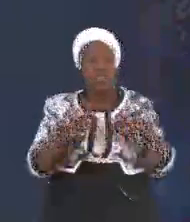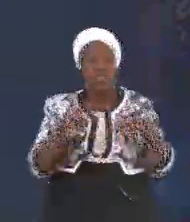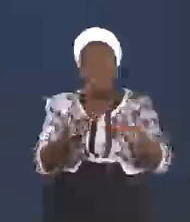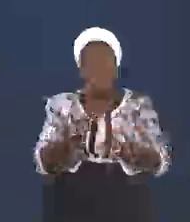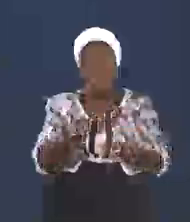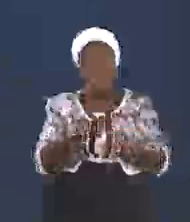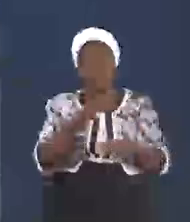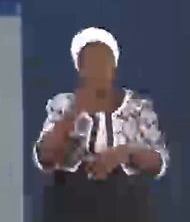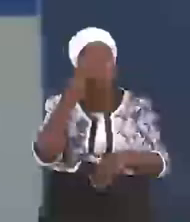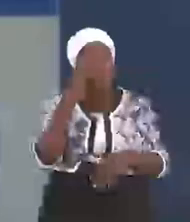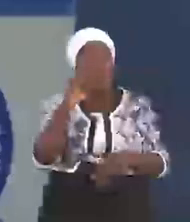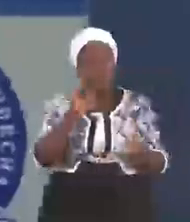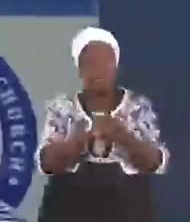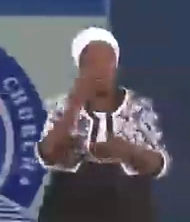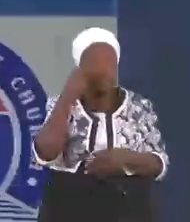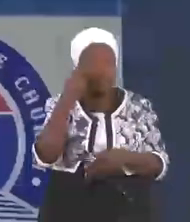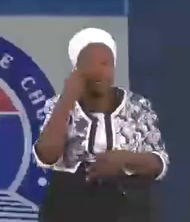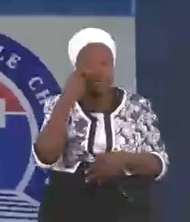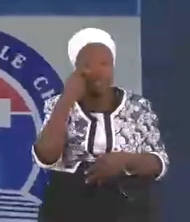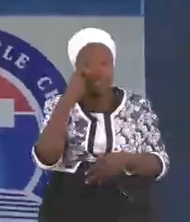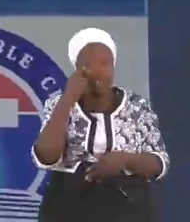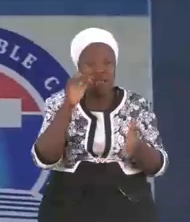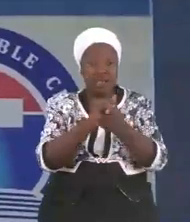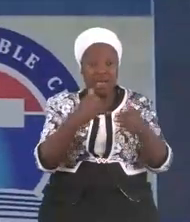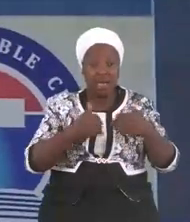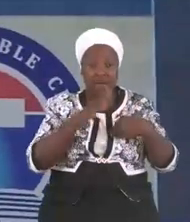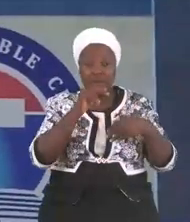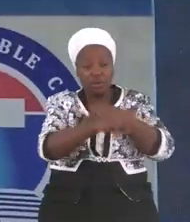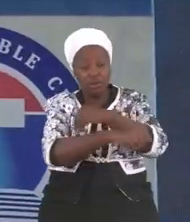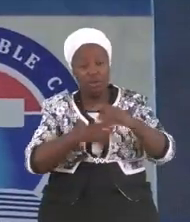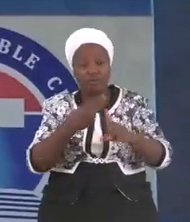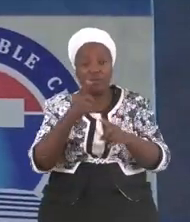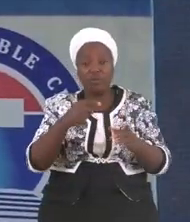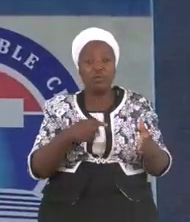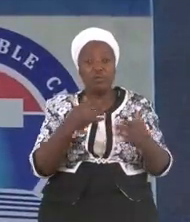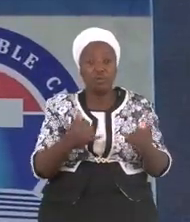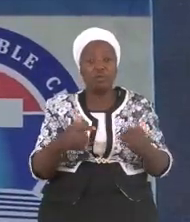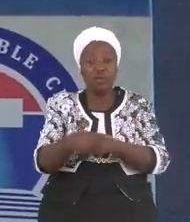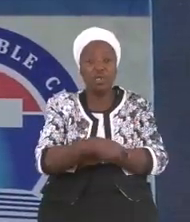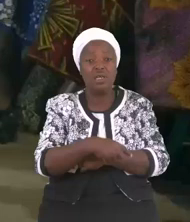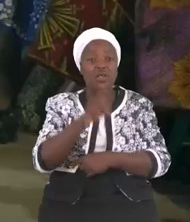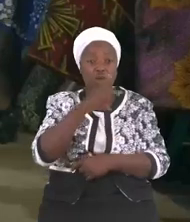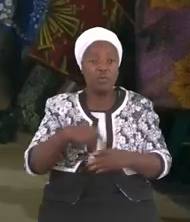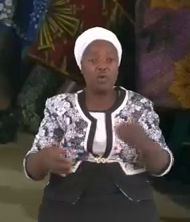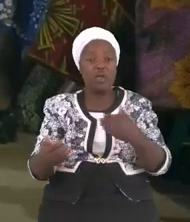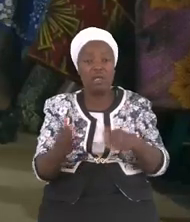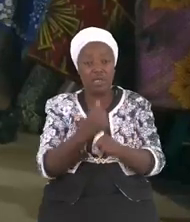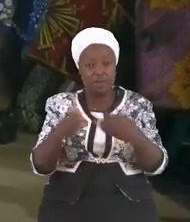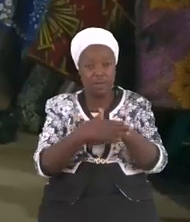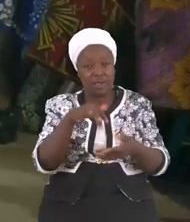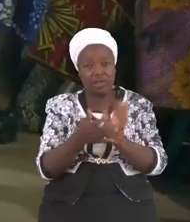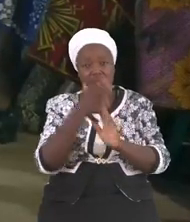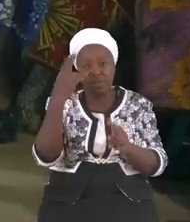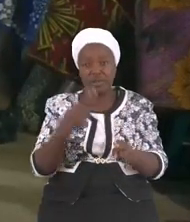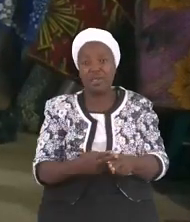sight. That sight that have been stolen from you today, you will recover in Jesus' name.